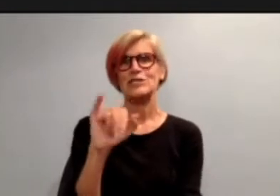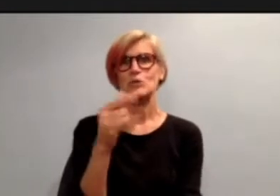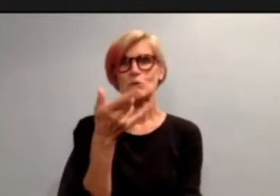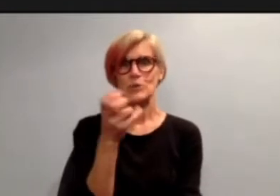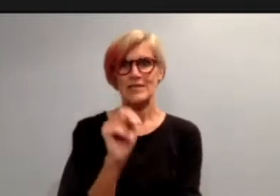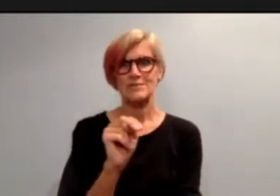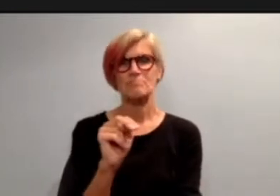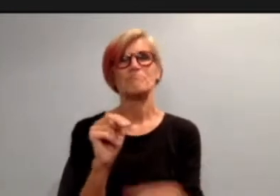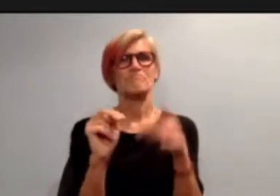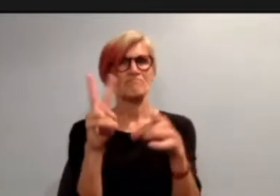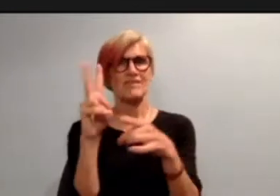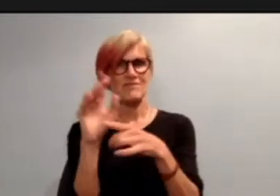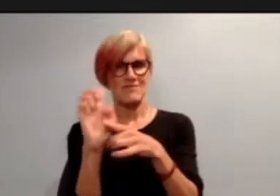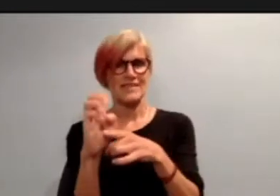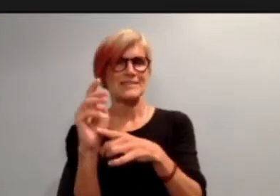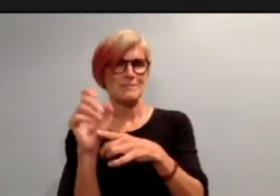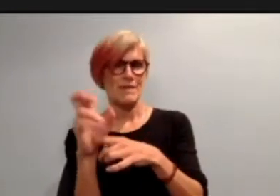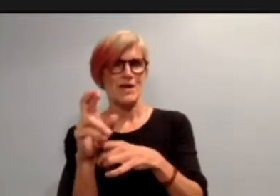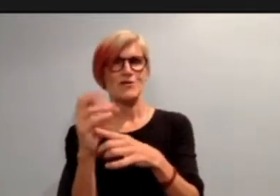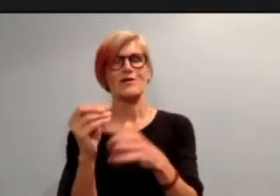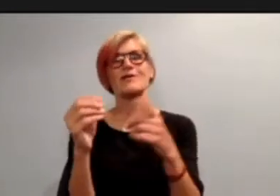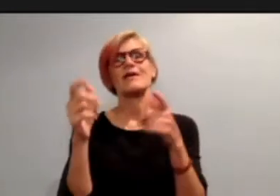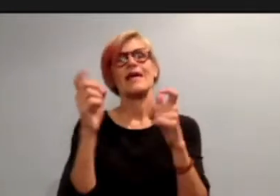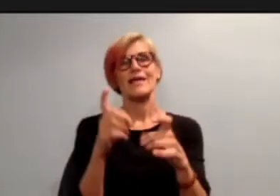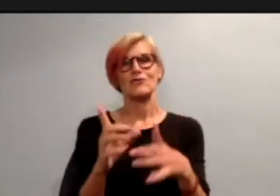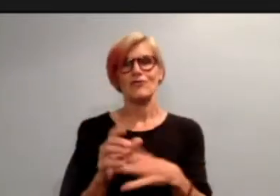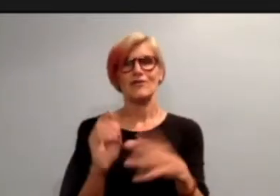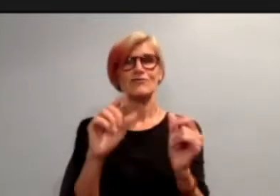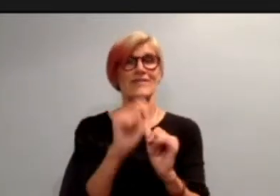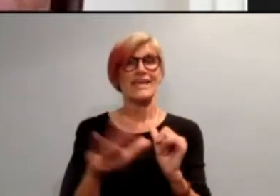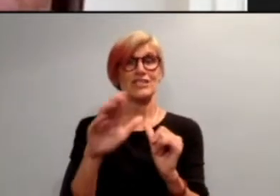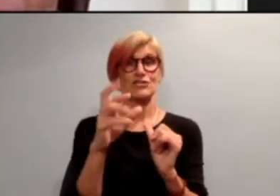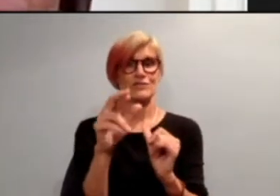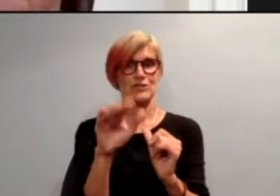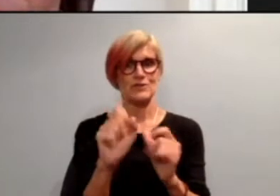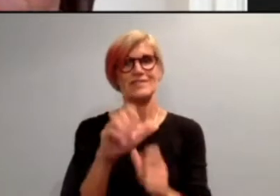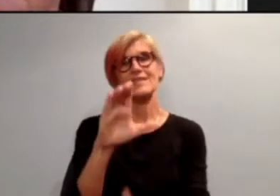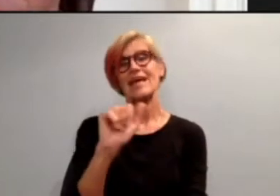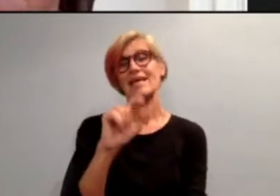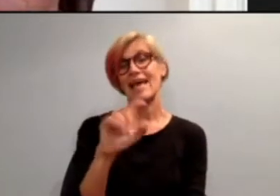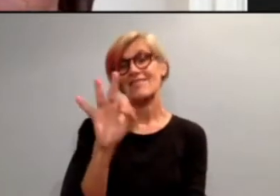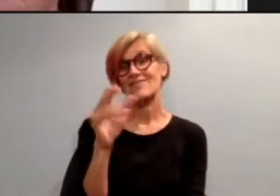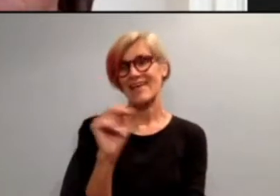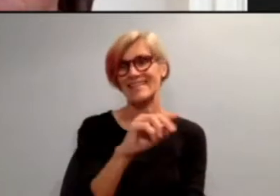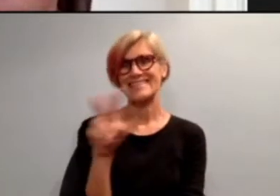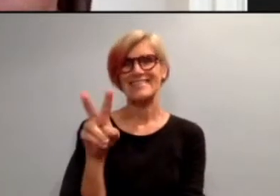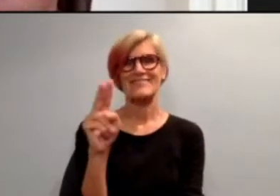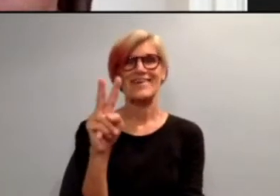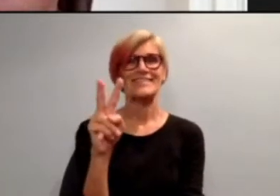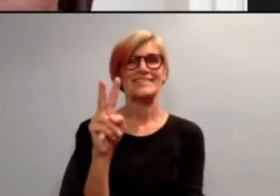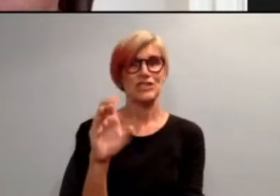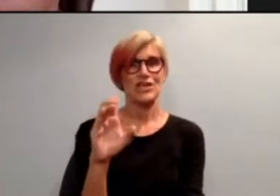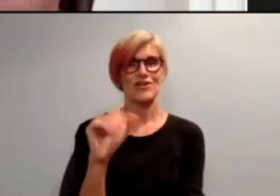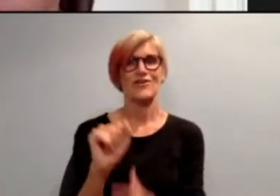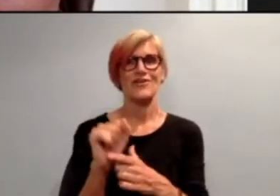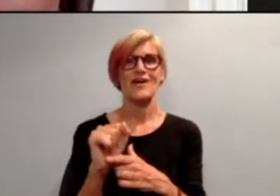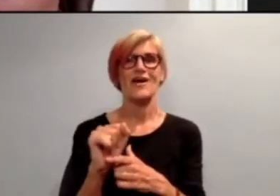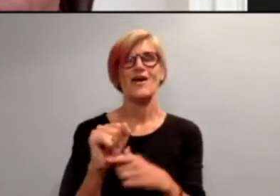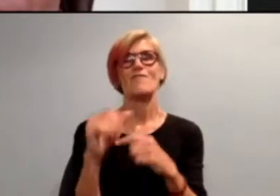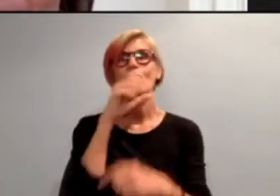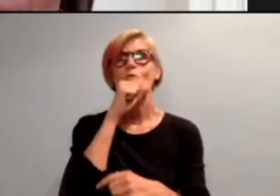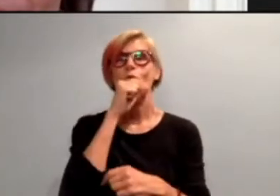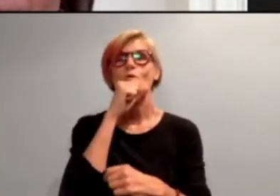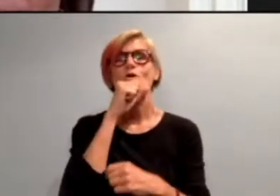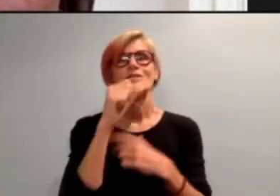Asian Resources, Inc. Catt Phan, Vice Chair of the Orange County Young Democrats in Orange County.